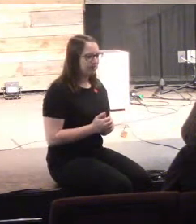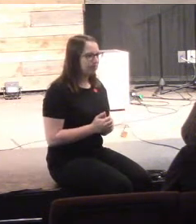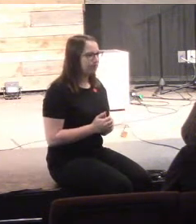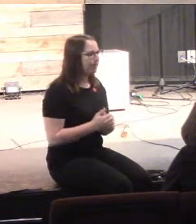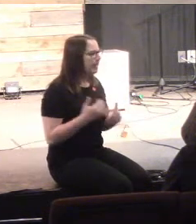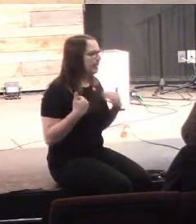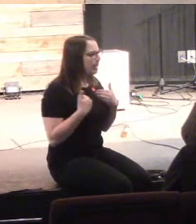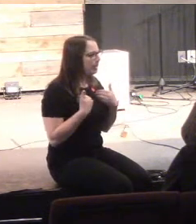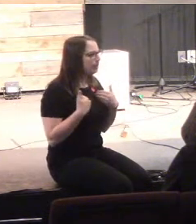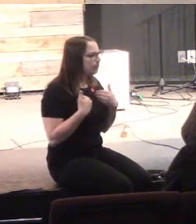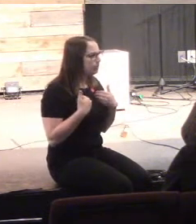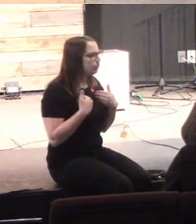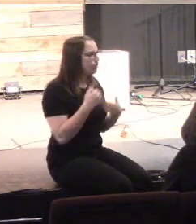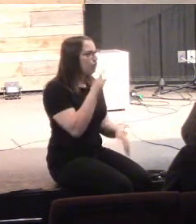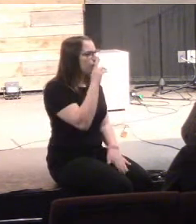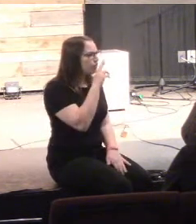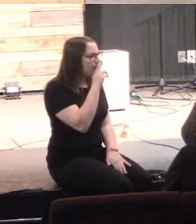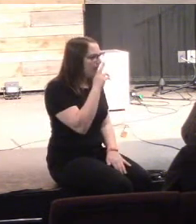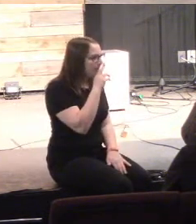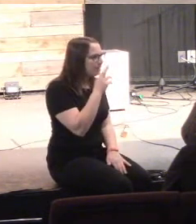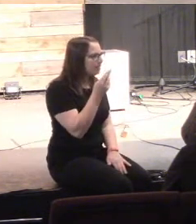Animals, rats.